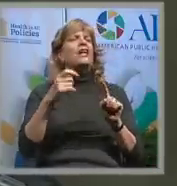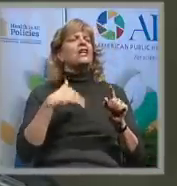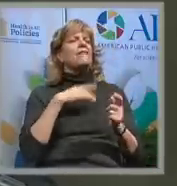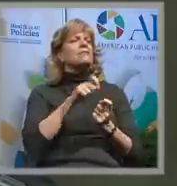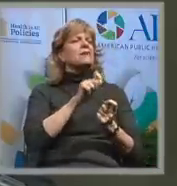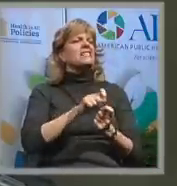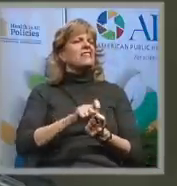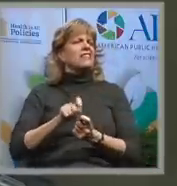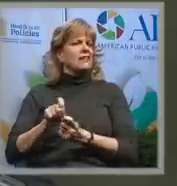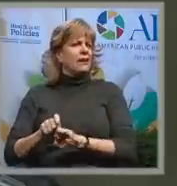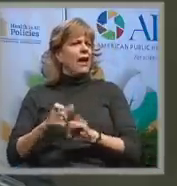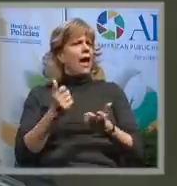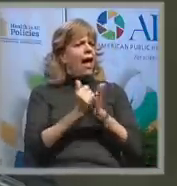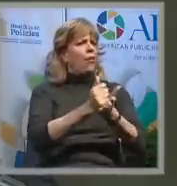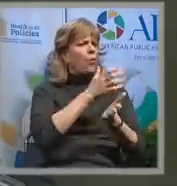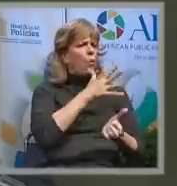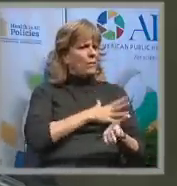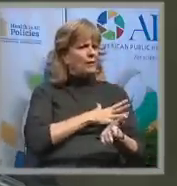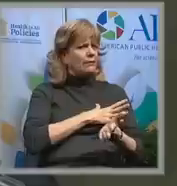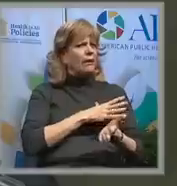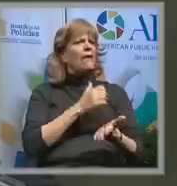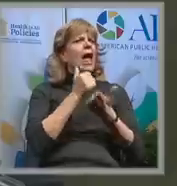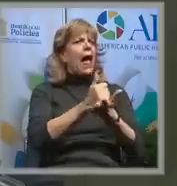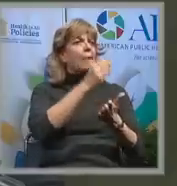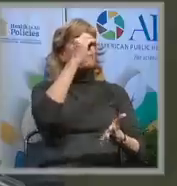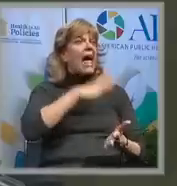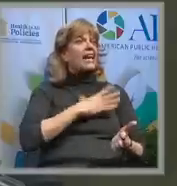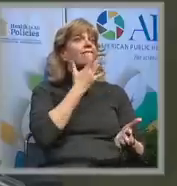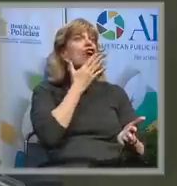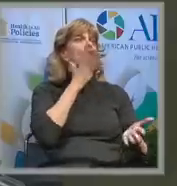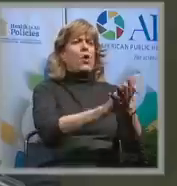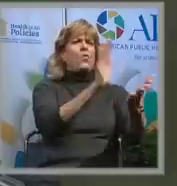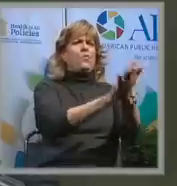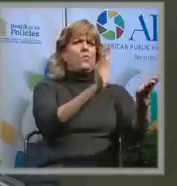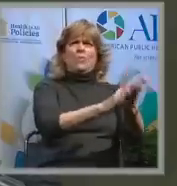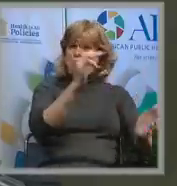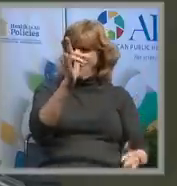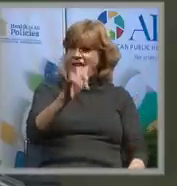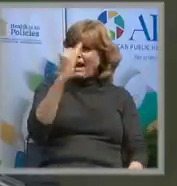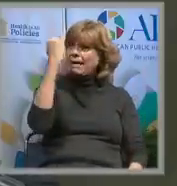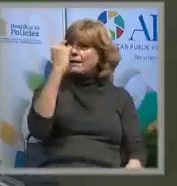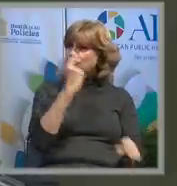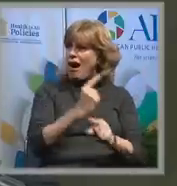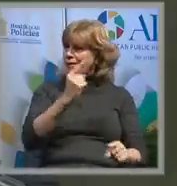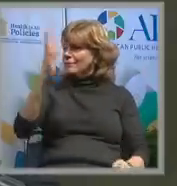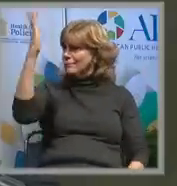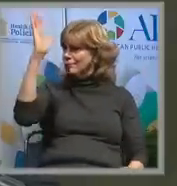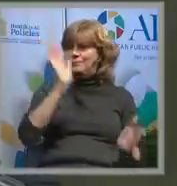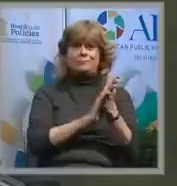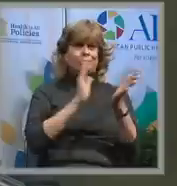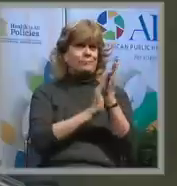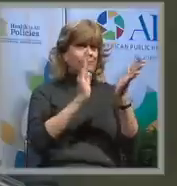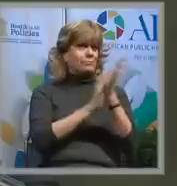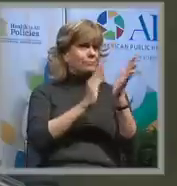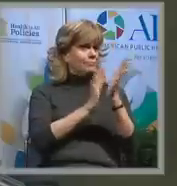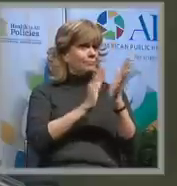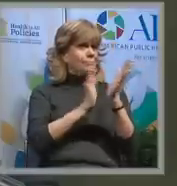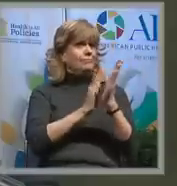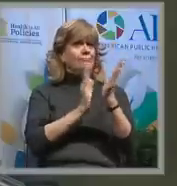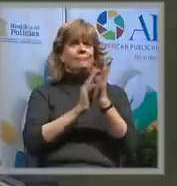specificity. We've got to help women. We've got to help men of color. Give me a big hand for that idea. Men of color. Big